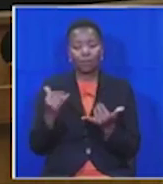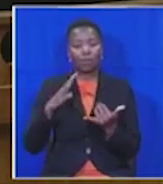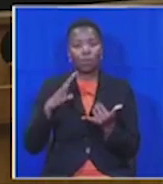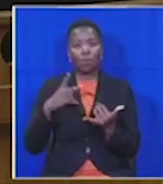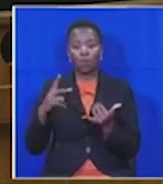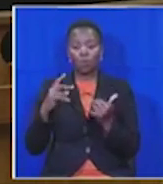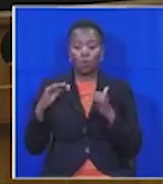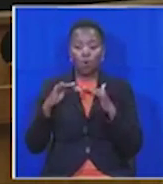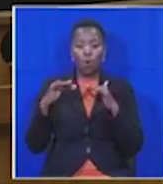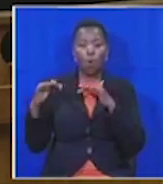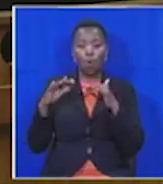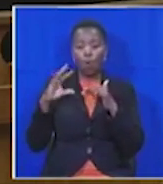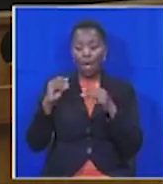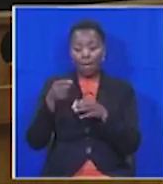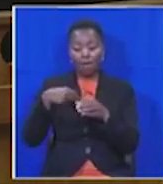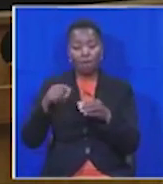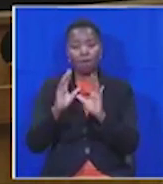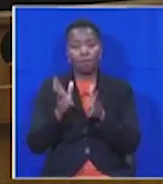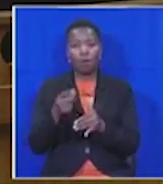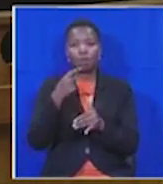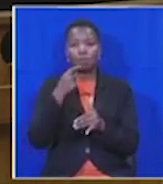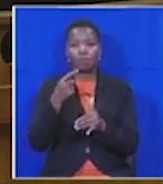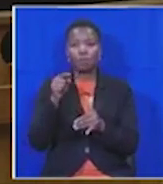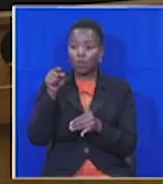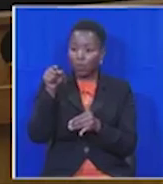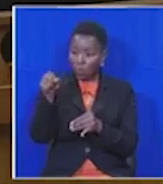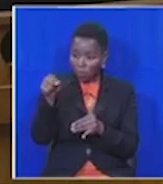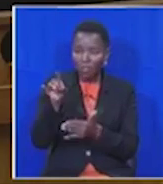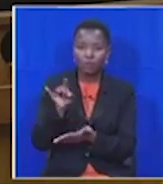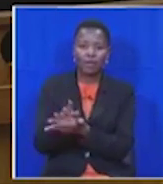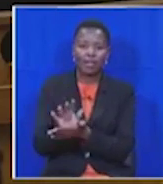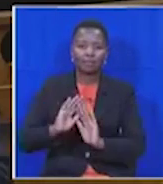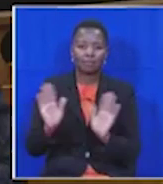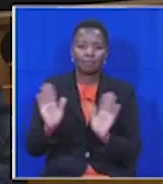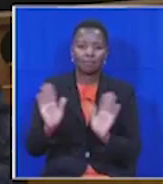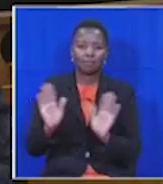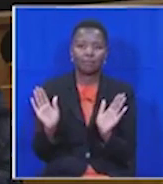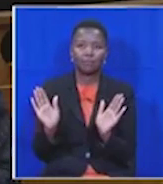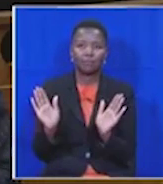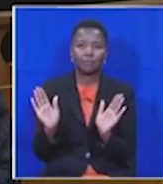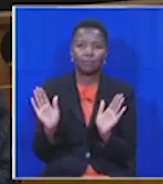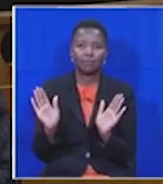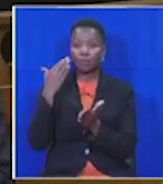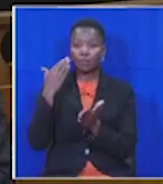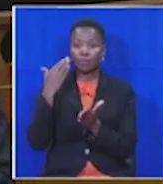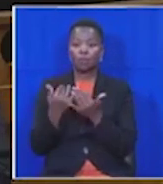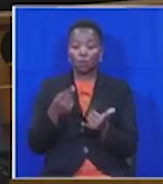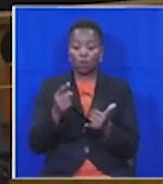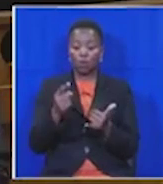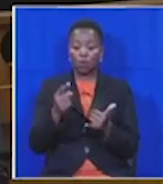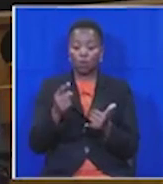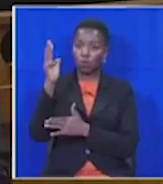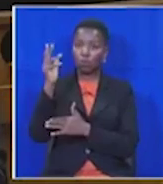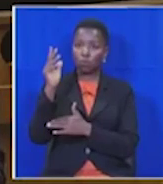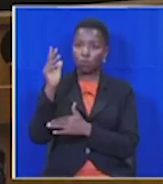ANC seems to be involved in is an all-out war against you. Evidenced today by the walkout of your own